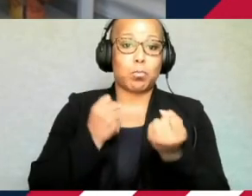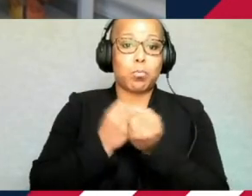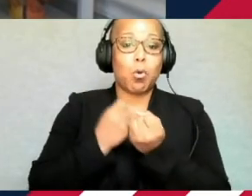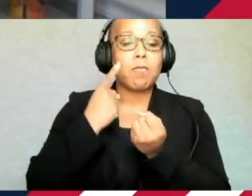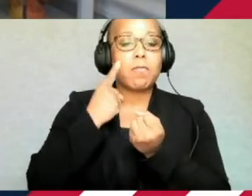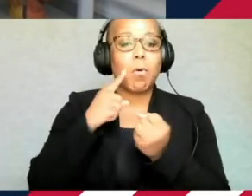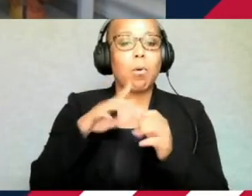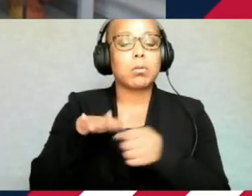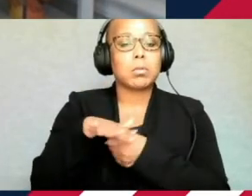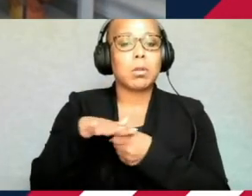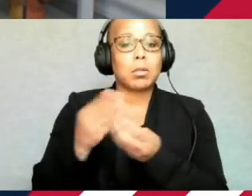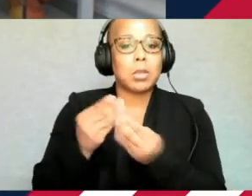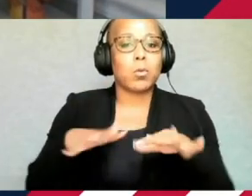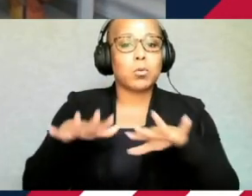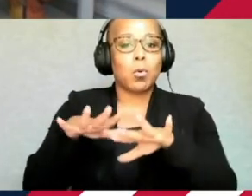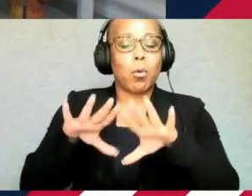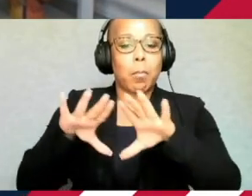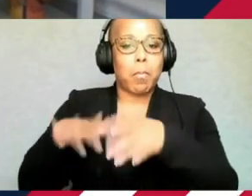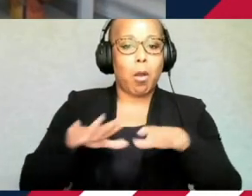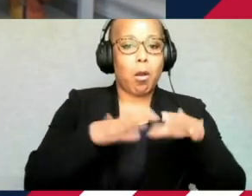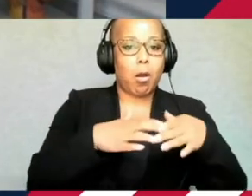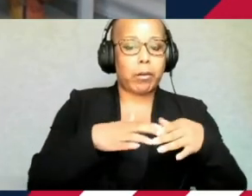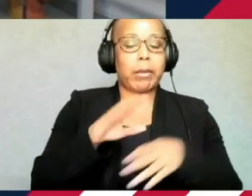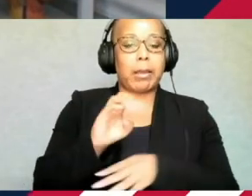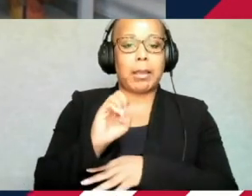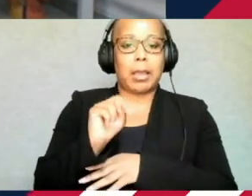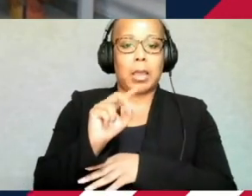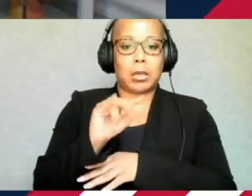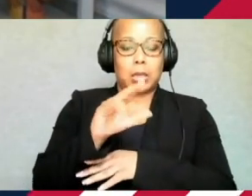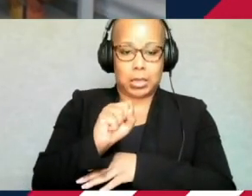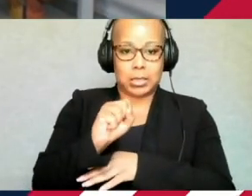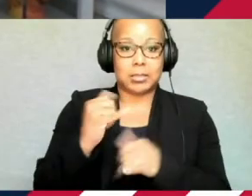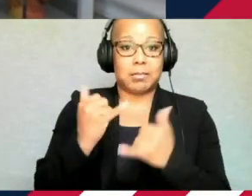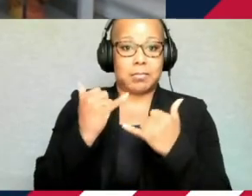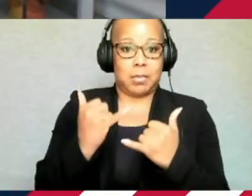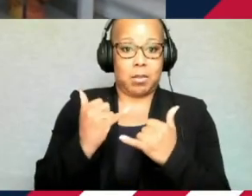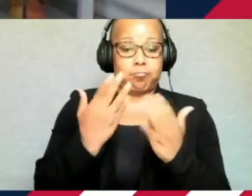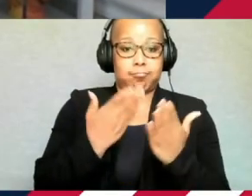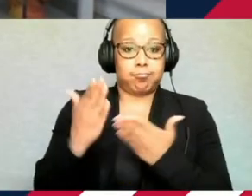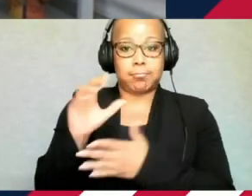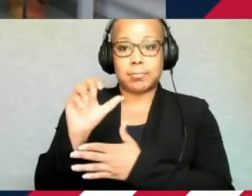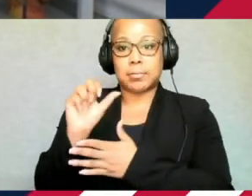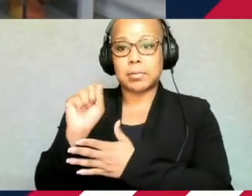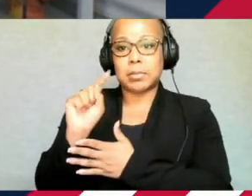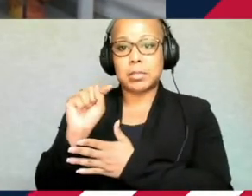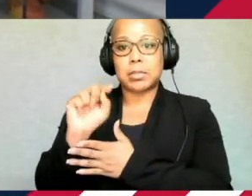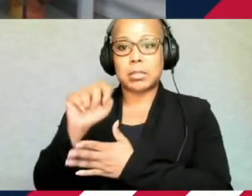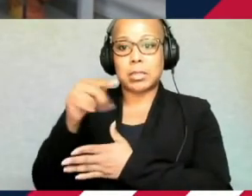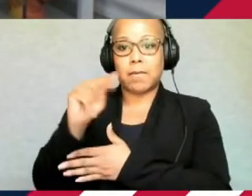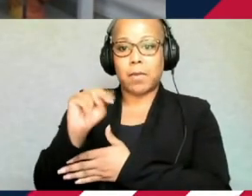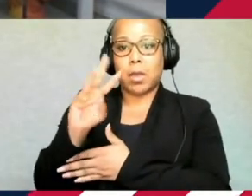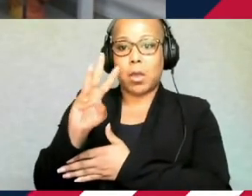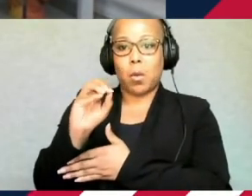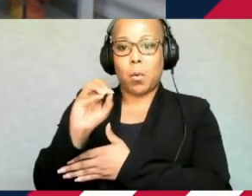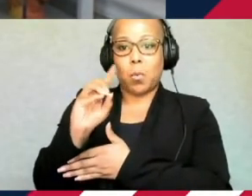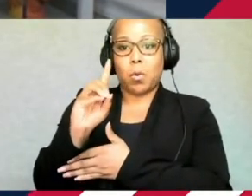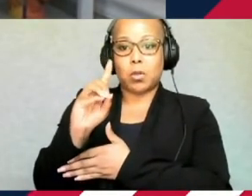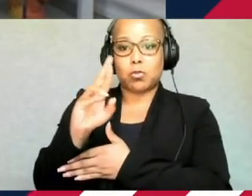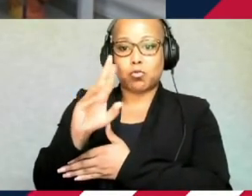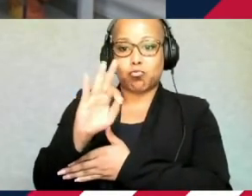territorial party entities. I will now recognize Stephen Woodruff to offer remarks on proposal number